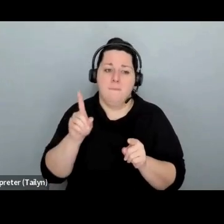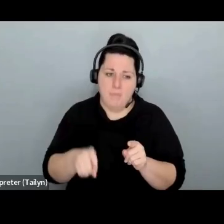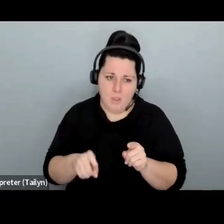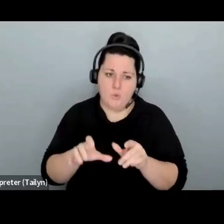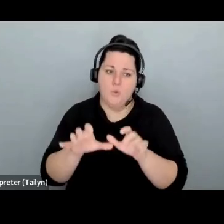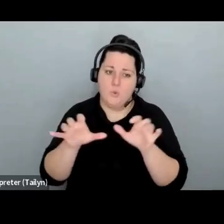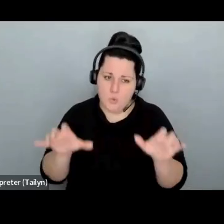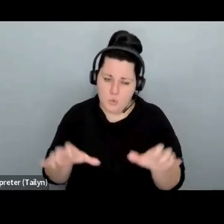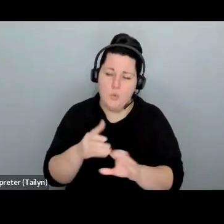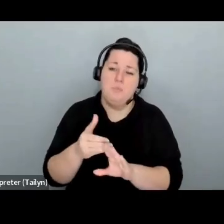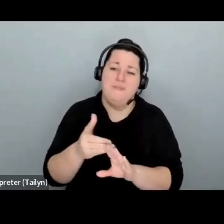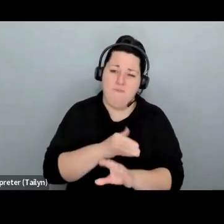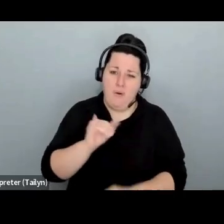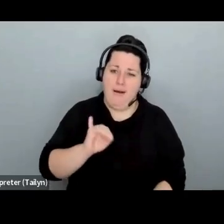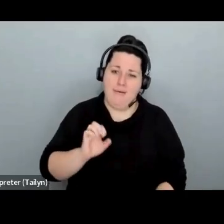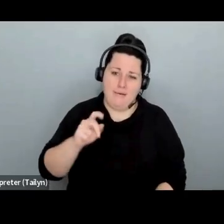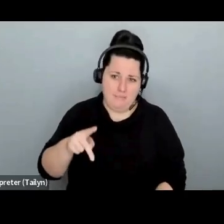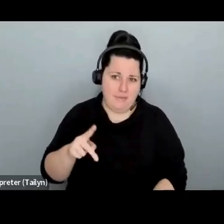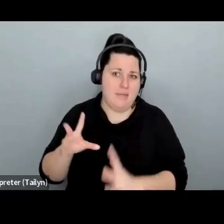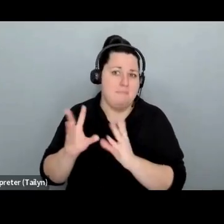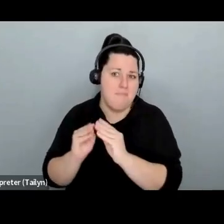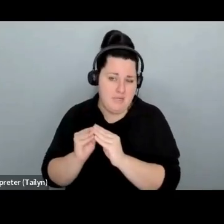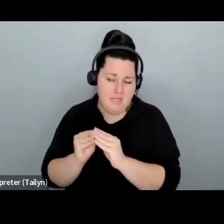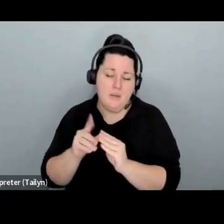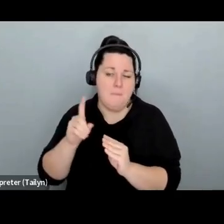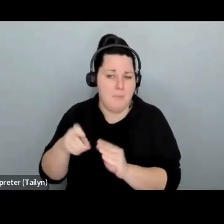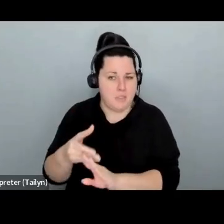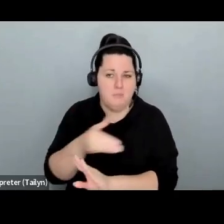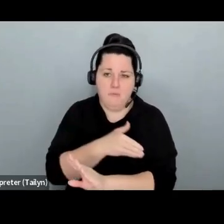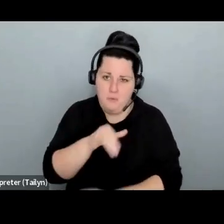conducted prior to the IEP team meeting.